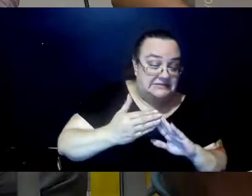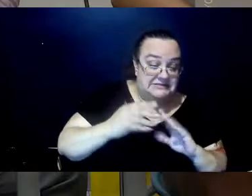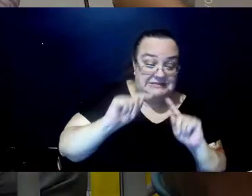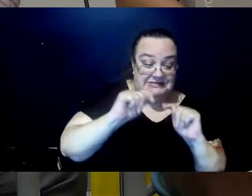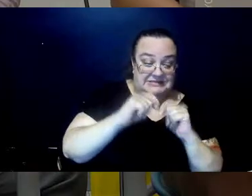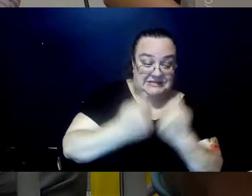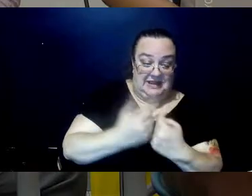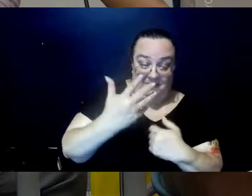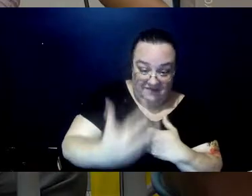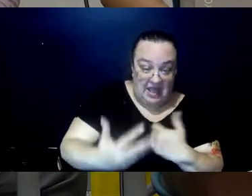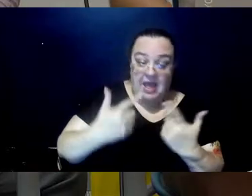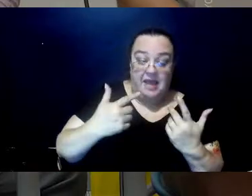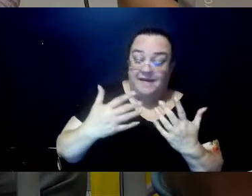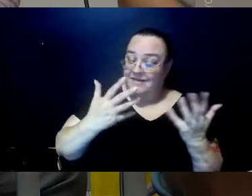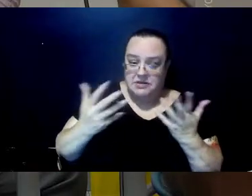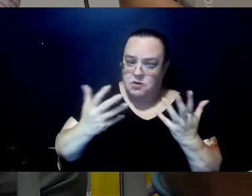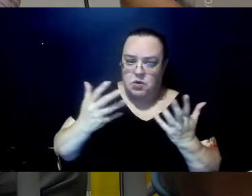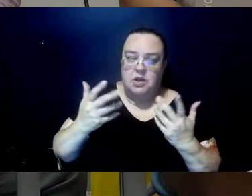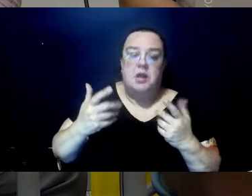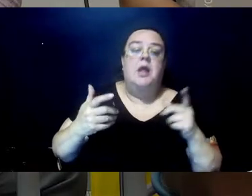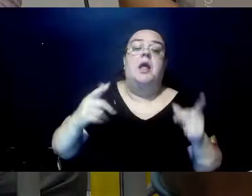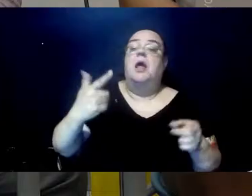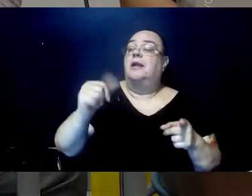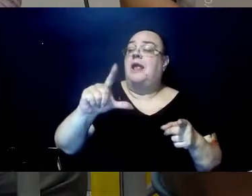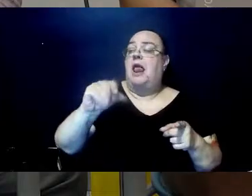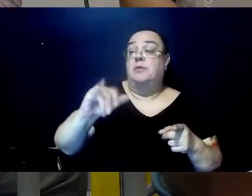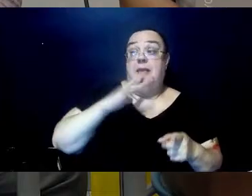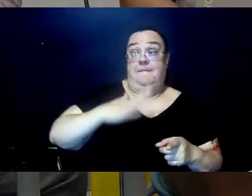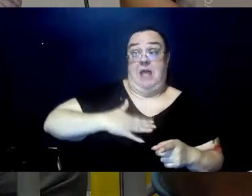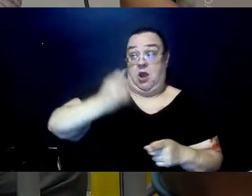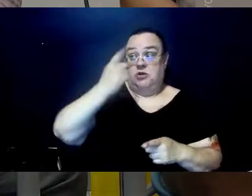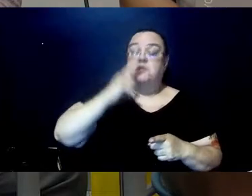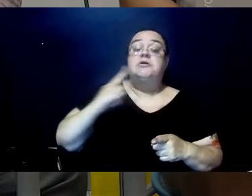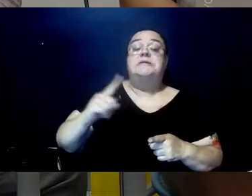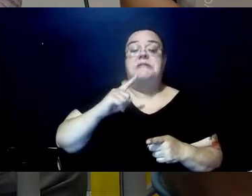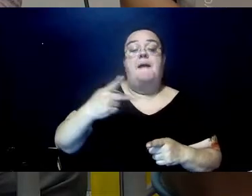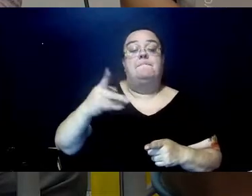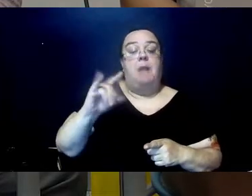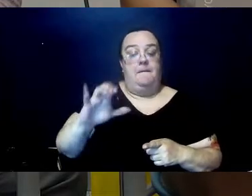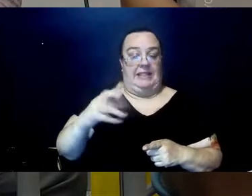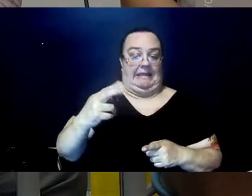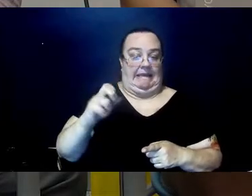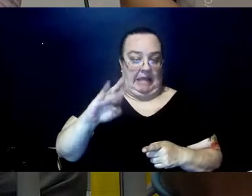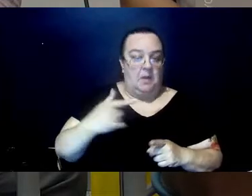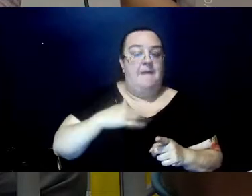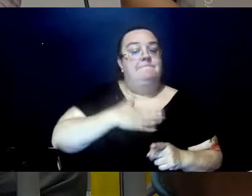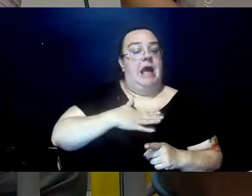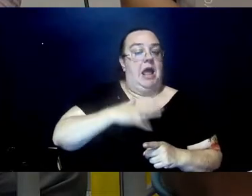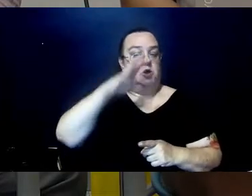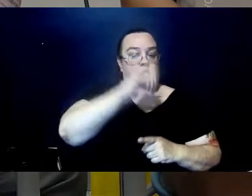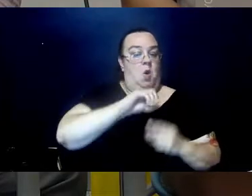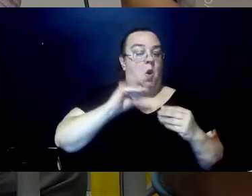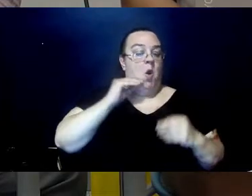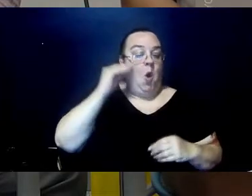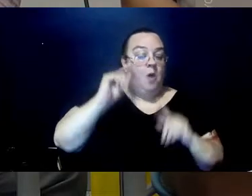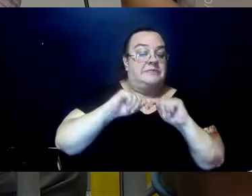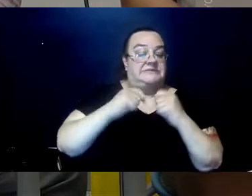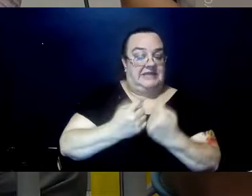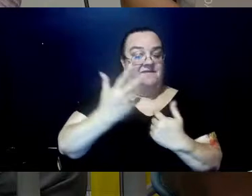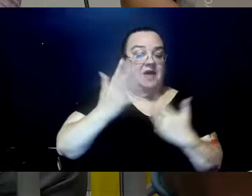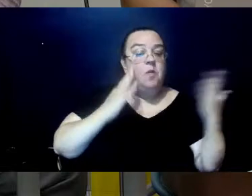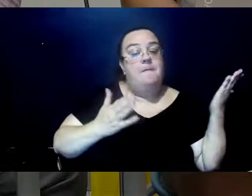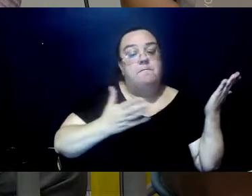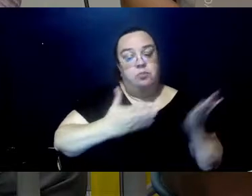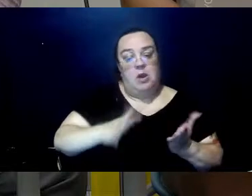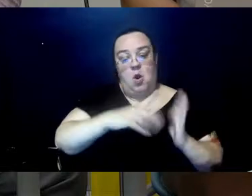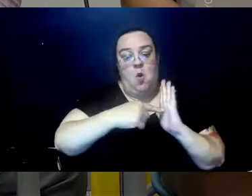it's a public hearing, so Okay. I would assume that Home Team 5 will bring the representatives to inform and